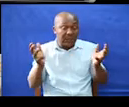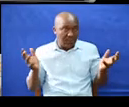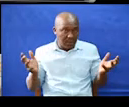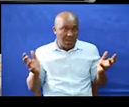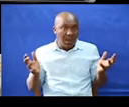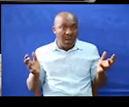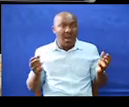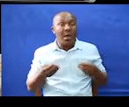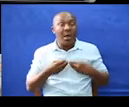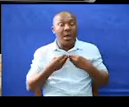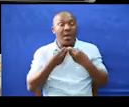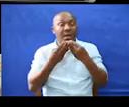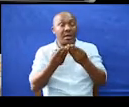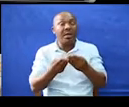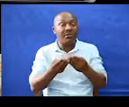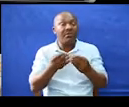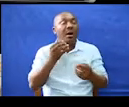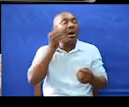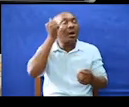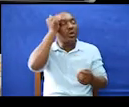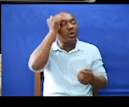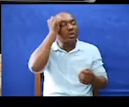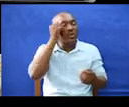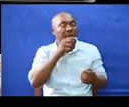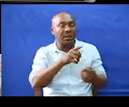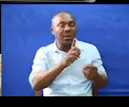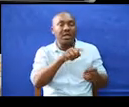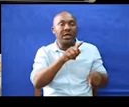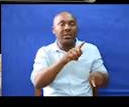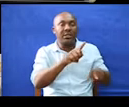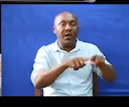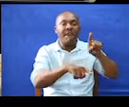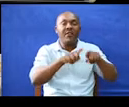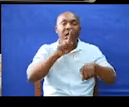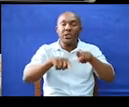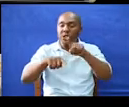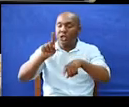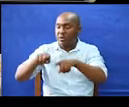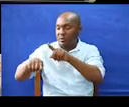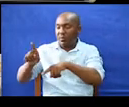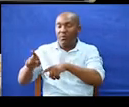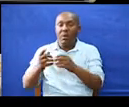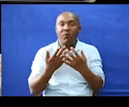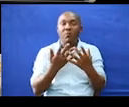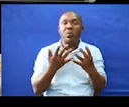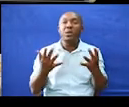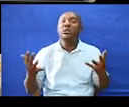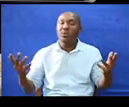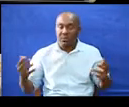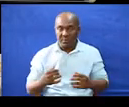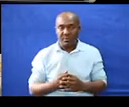express or give us the notion that there is a variation in a population. Now, from this point, what